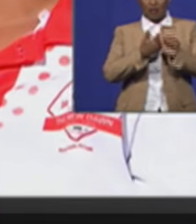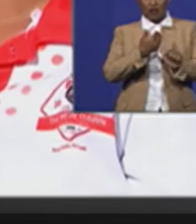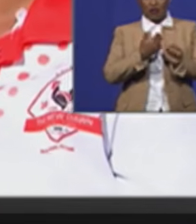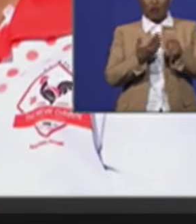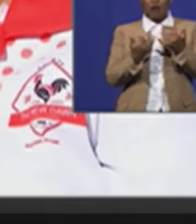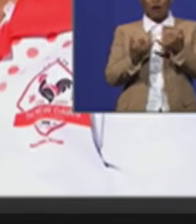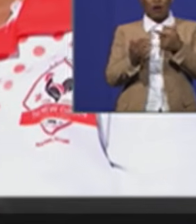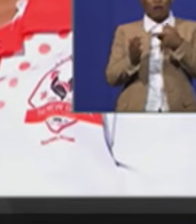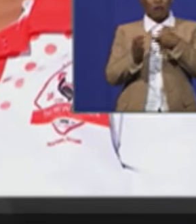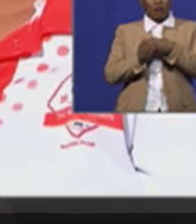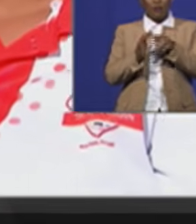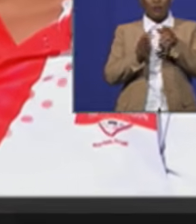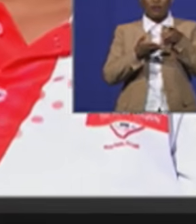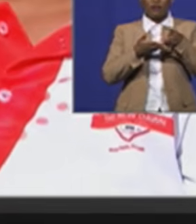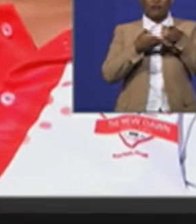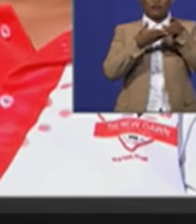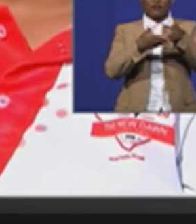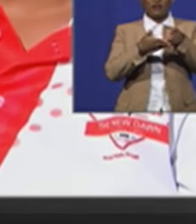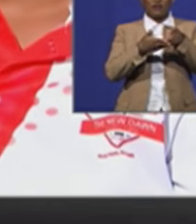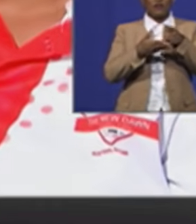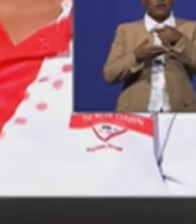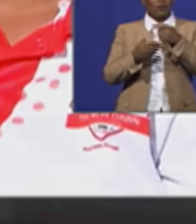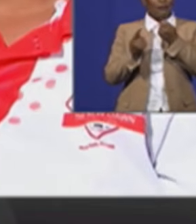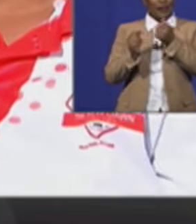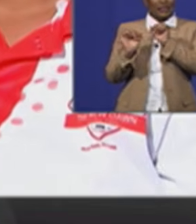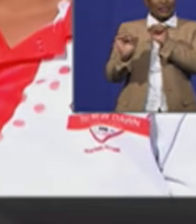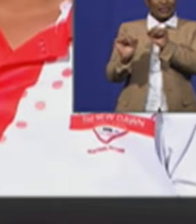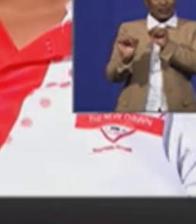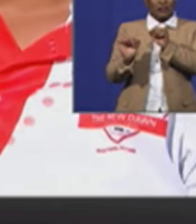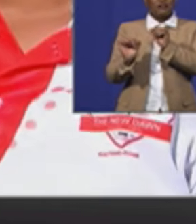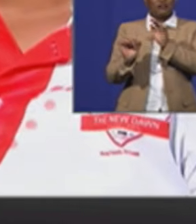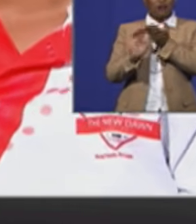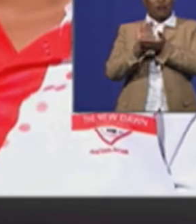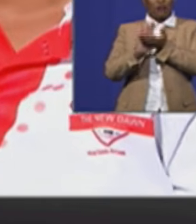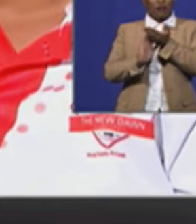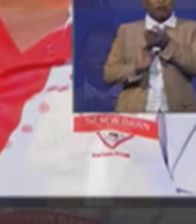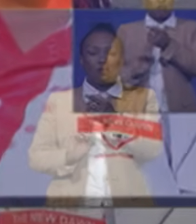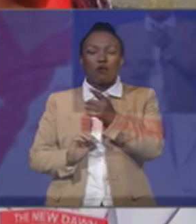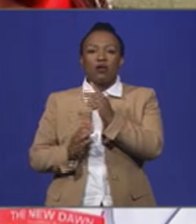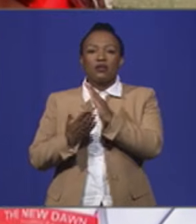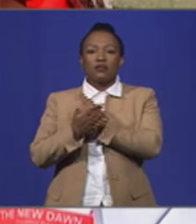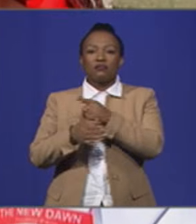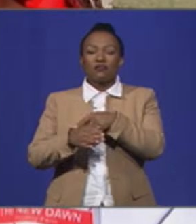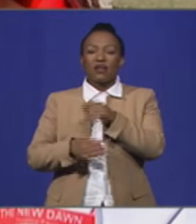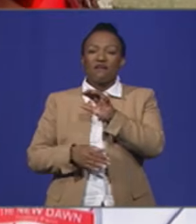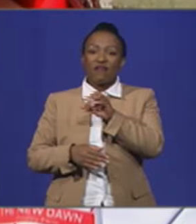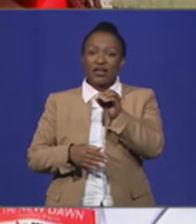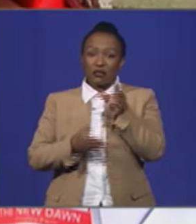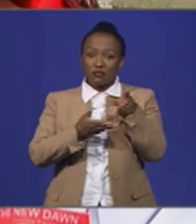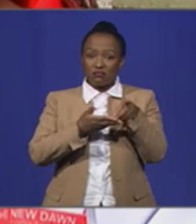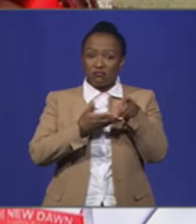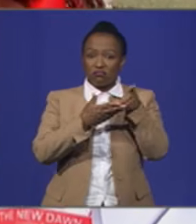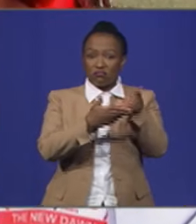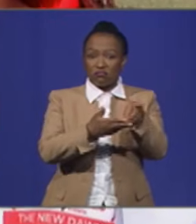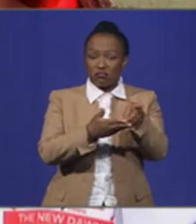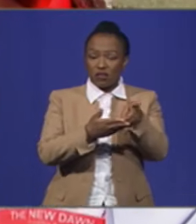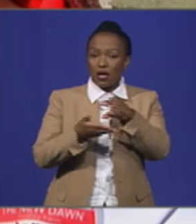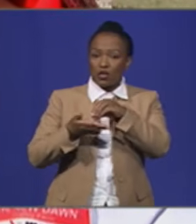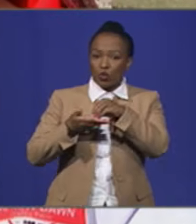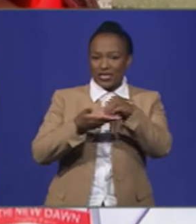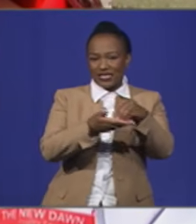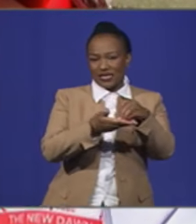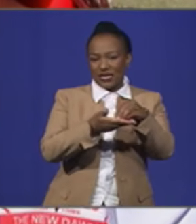re deliverelang gona ba tlo oketša di-price because o khumana nako ngwe ba re ke 500 go tlisha, so now we are predicting gore ba tla